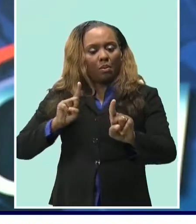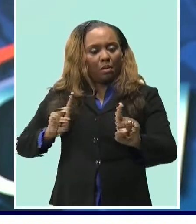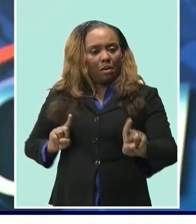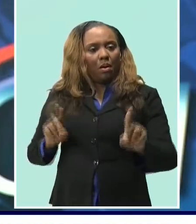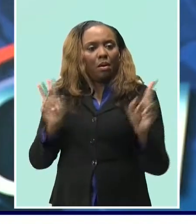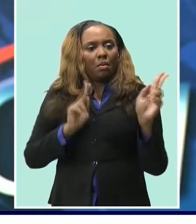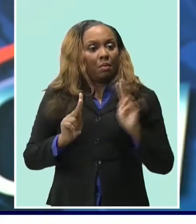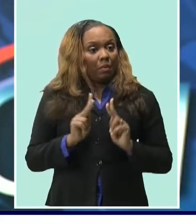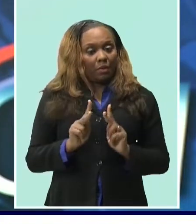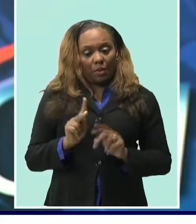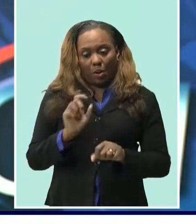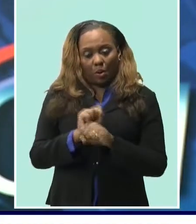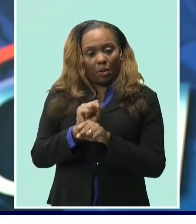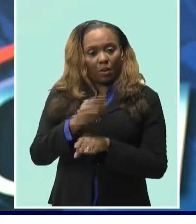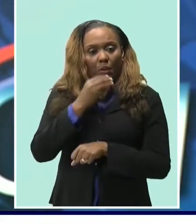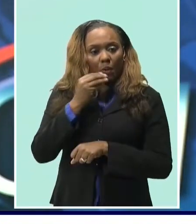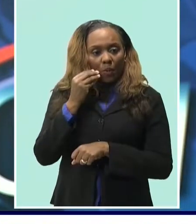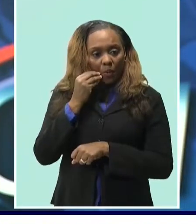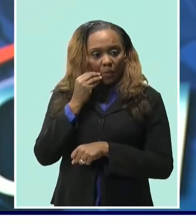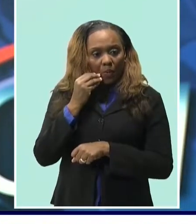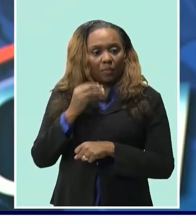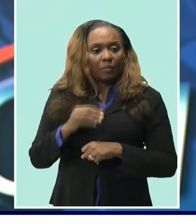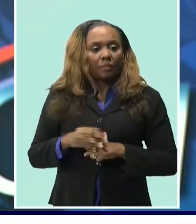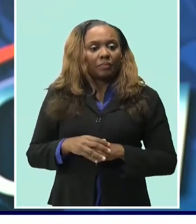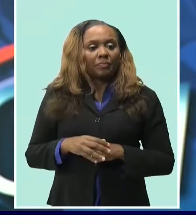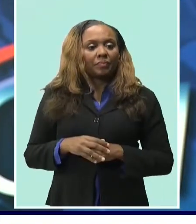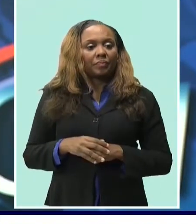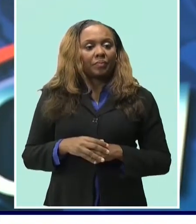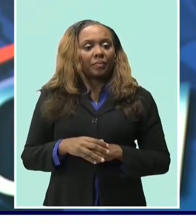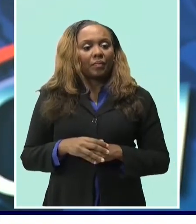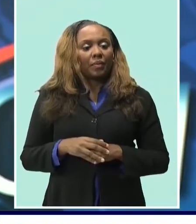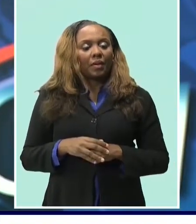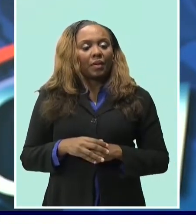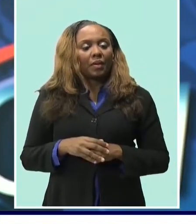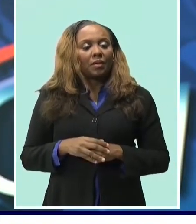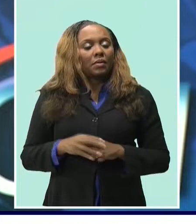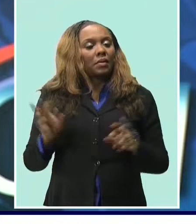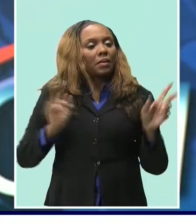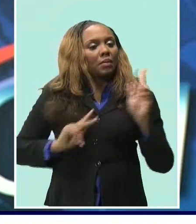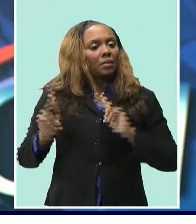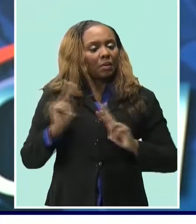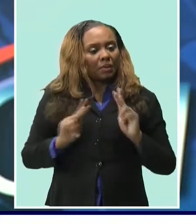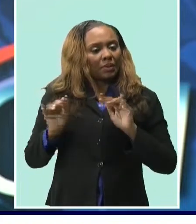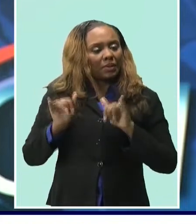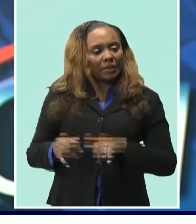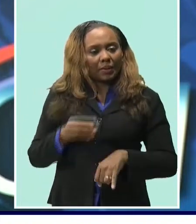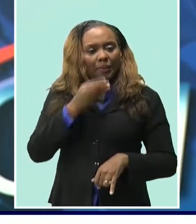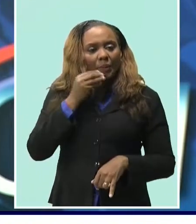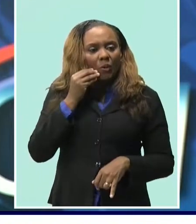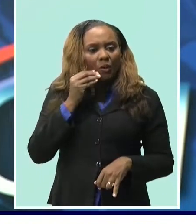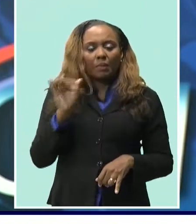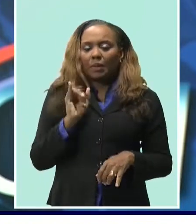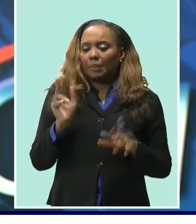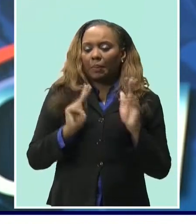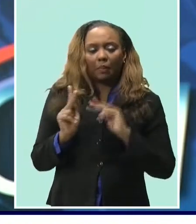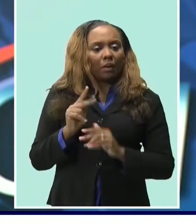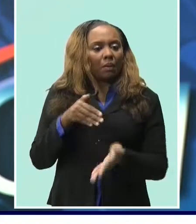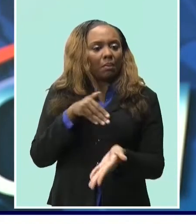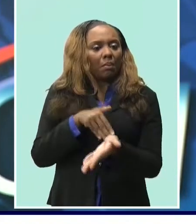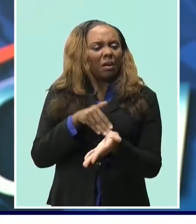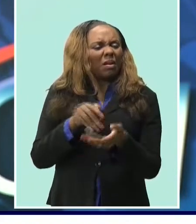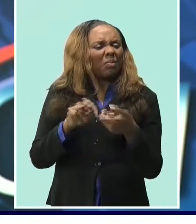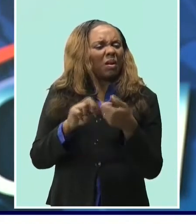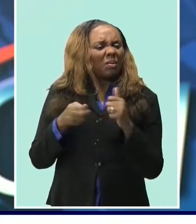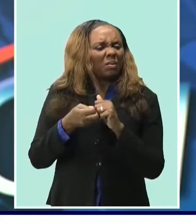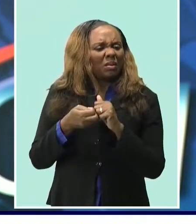prevalent. Among the first people given the option were considered those most vulnerable, people with underlying medical conditions